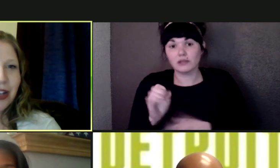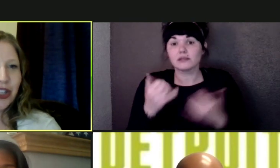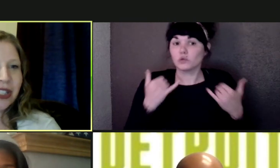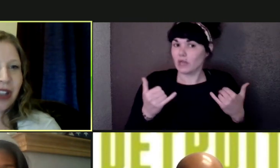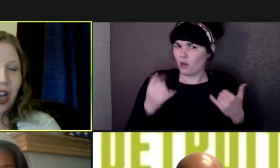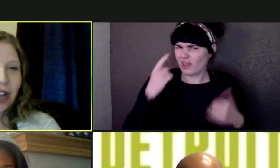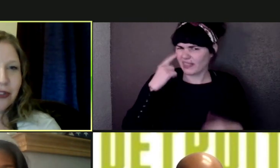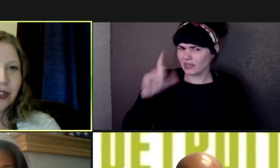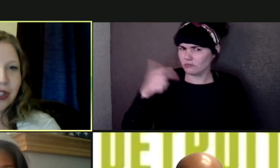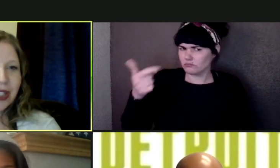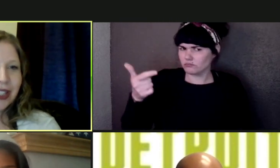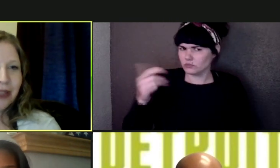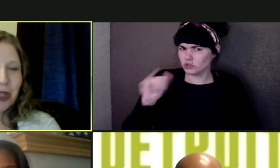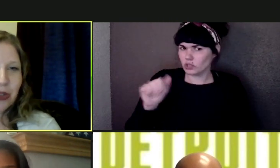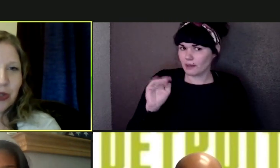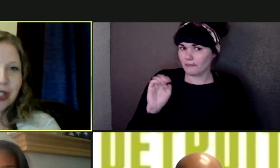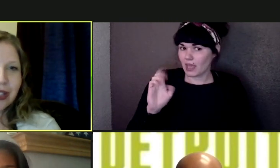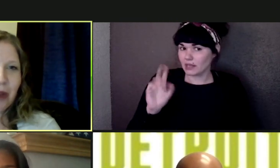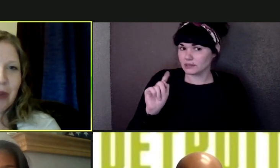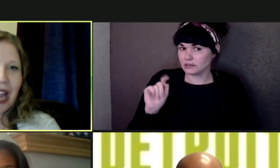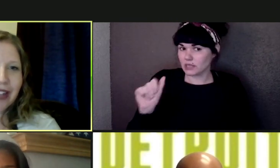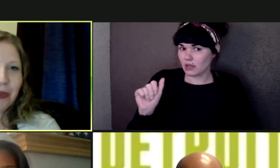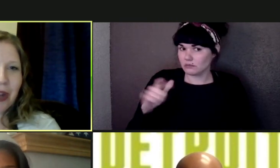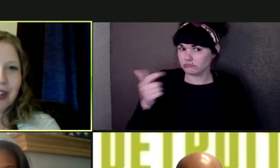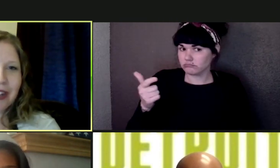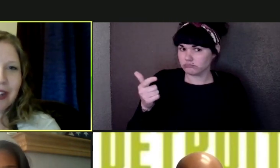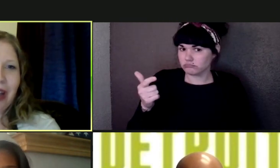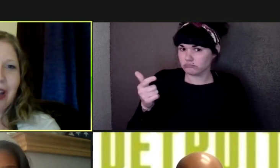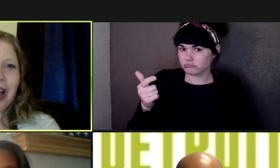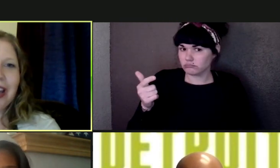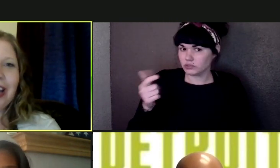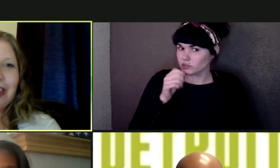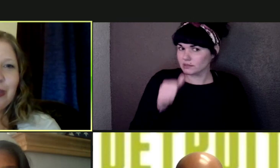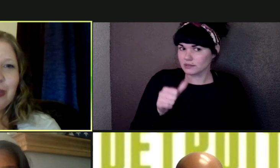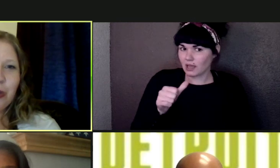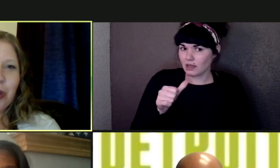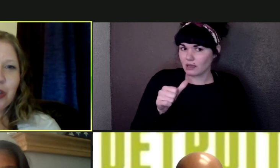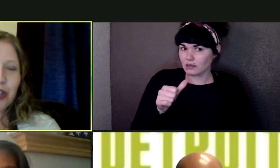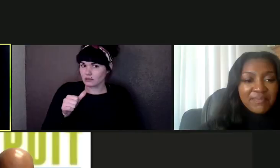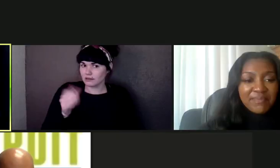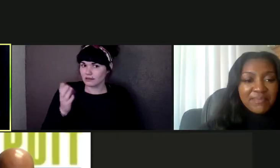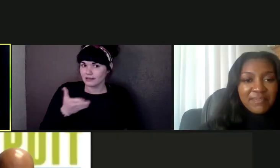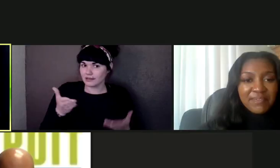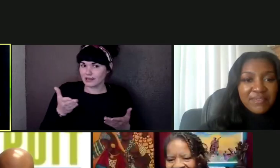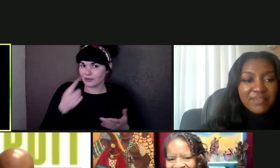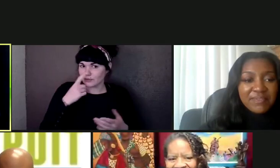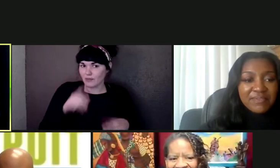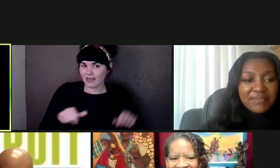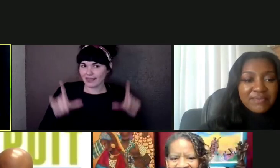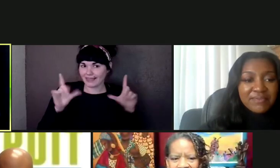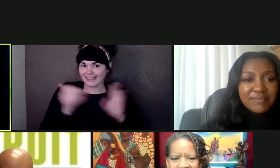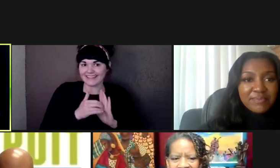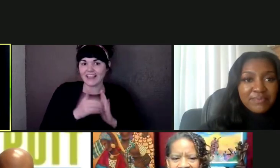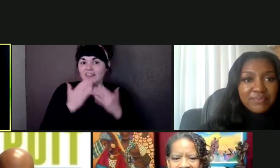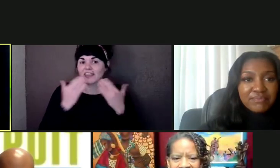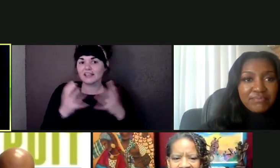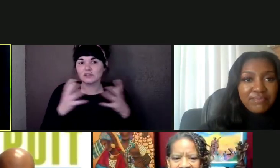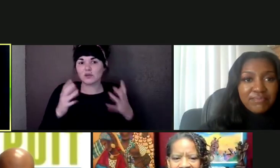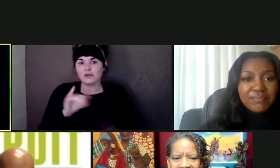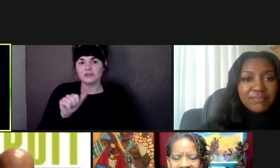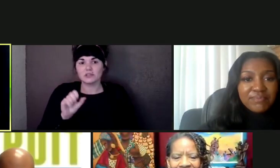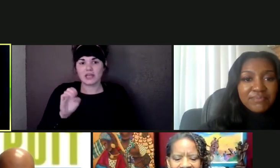Jametta. She's off mute. So I'm going to ask Jametta to come back on and thank you so much, Jasmine. And thank you, Wayne